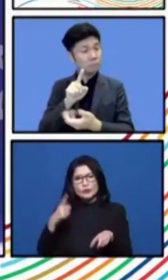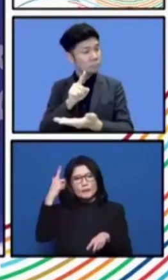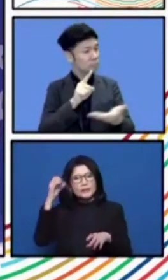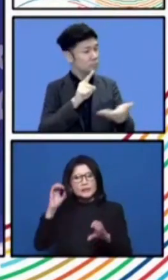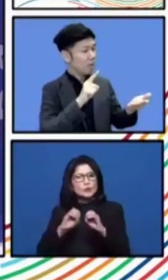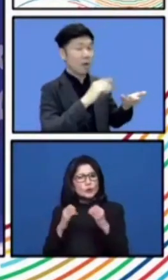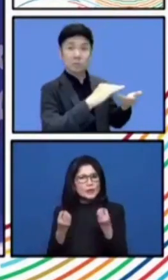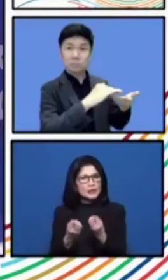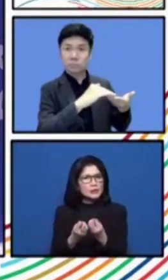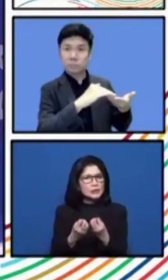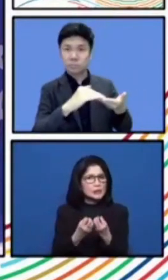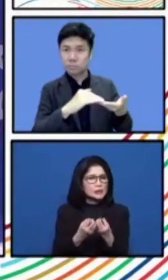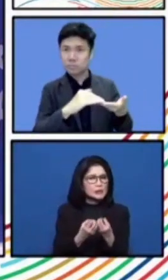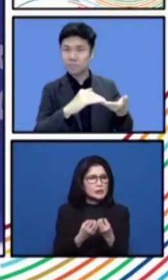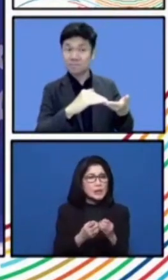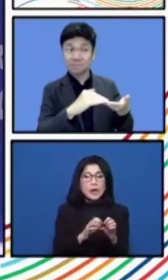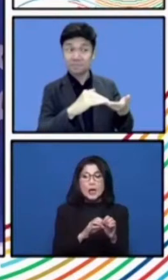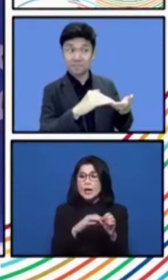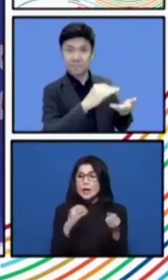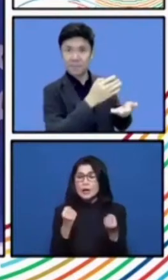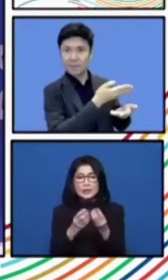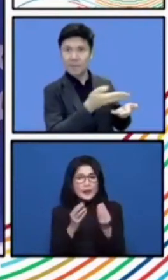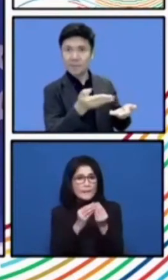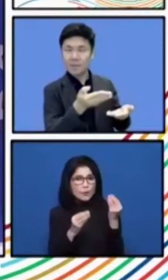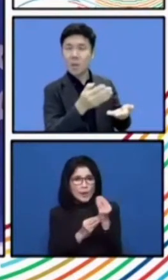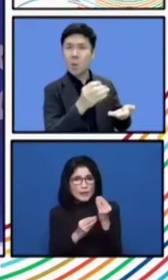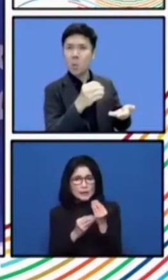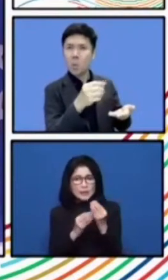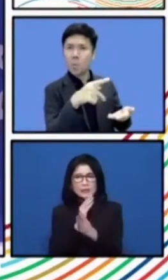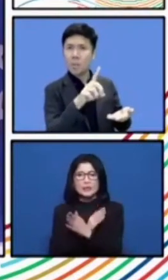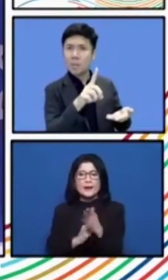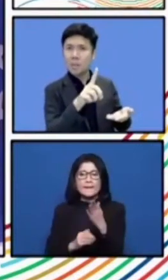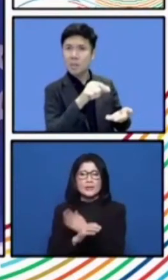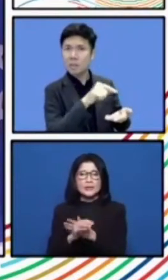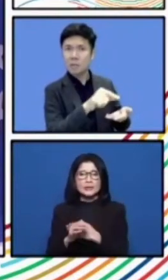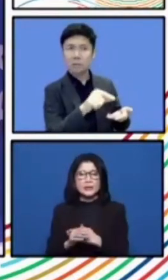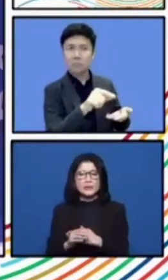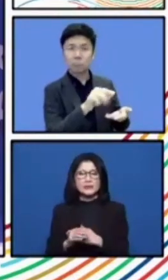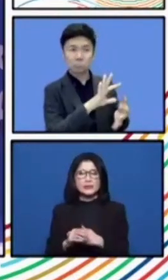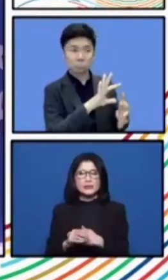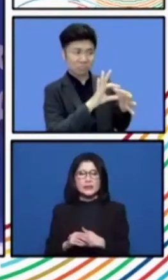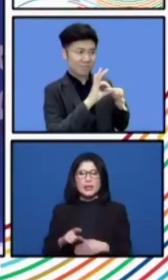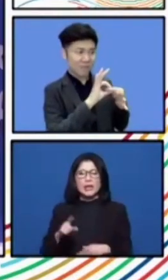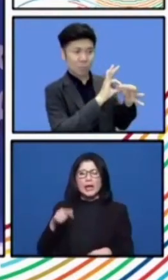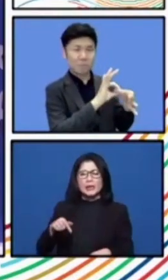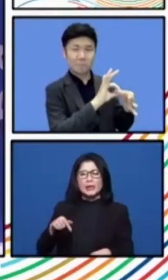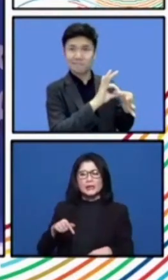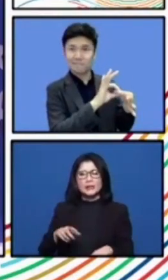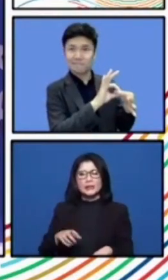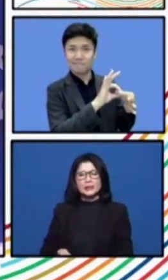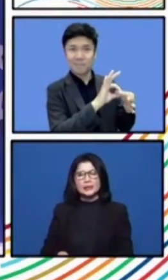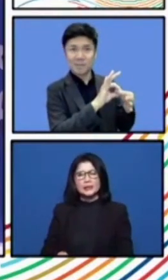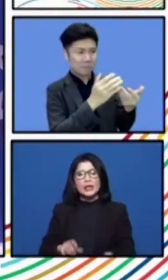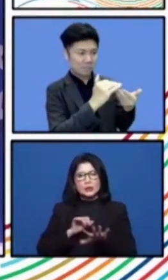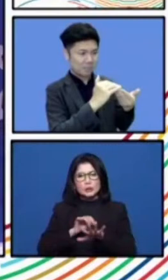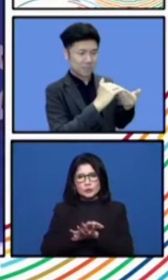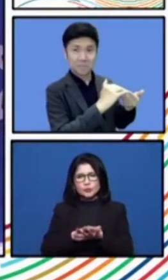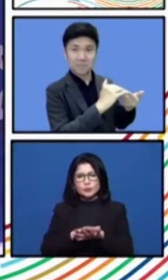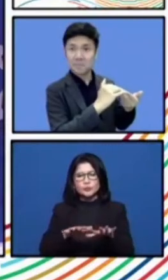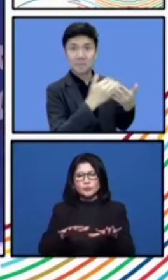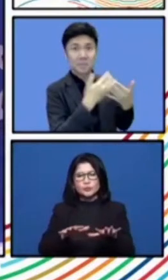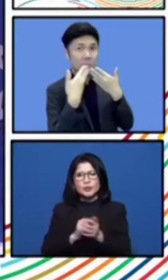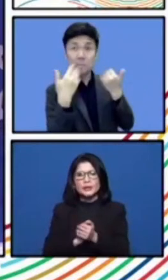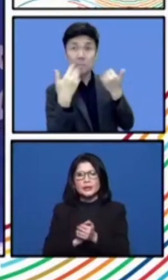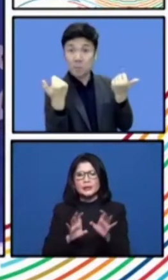uh the organization is representing people with disabilities in their natural network of of Partners and this is what we are currently